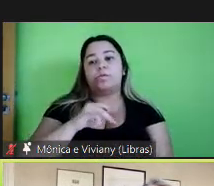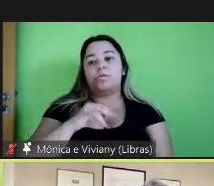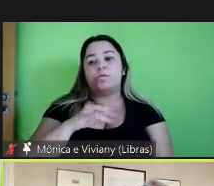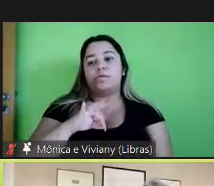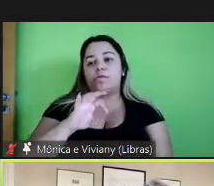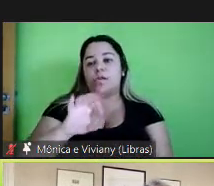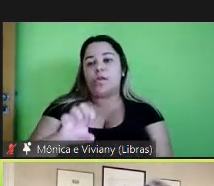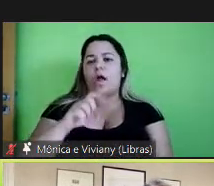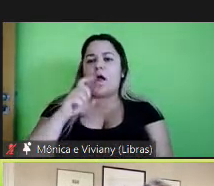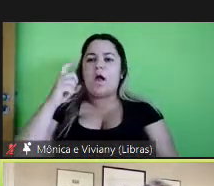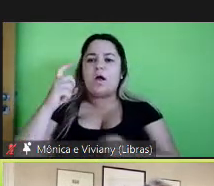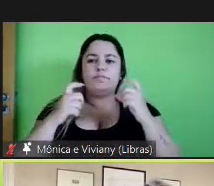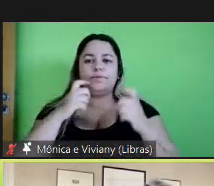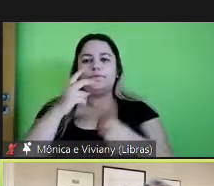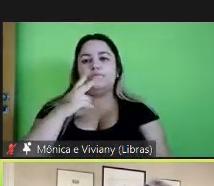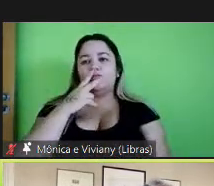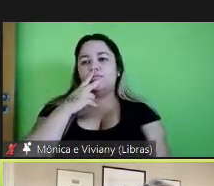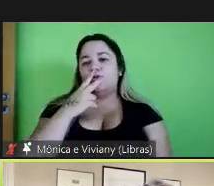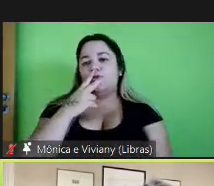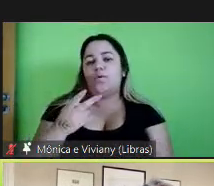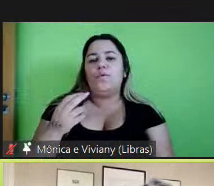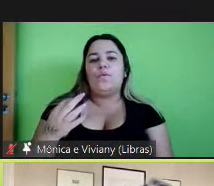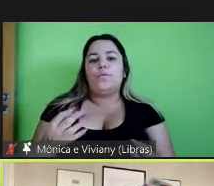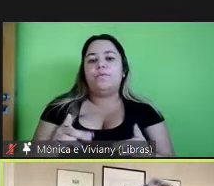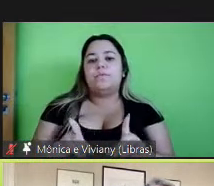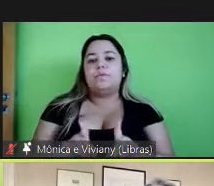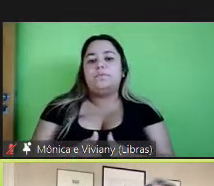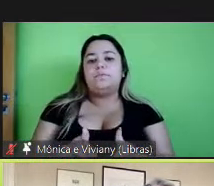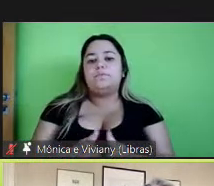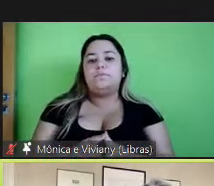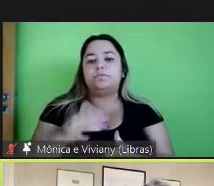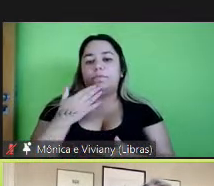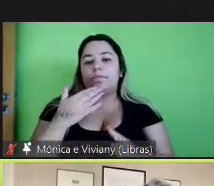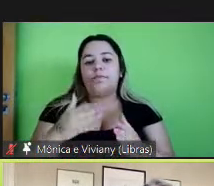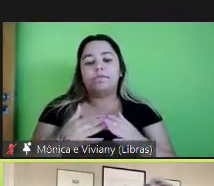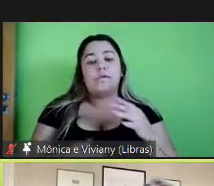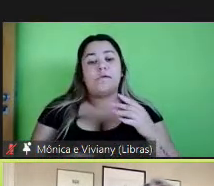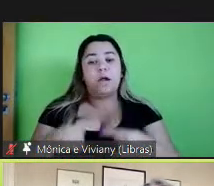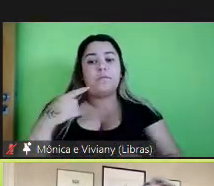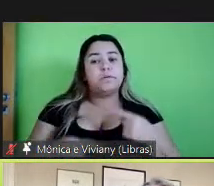even start a conversation about obesity. This behavior on the part of the